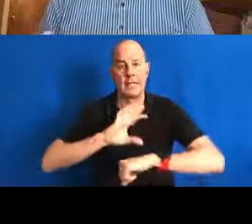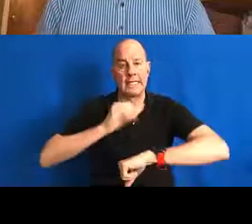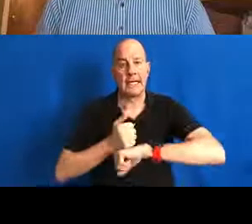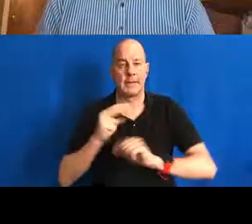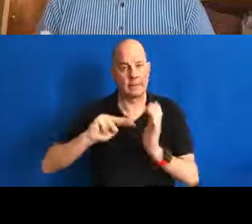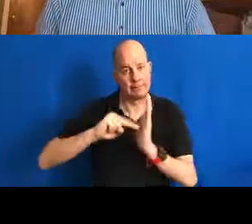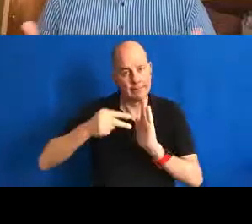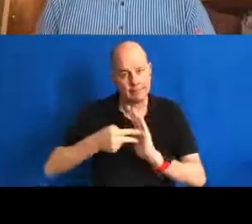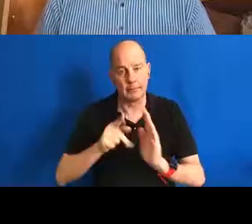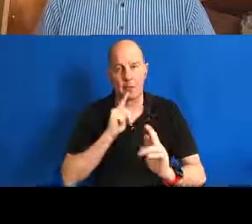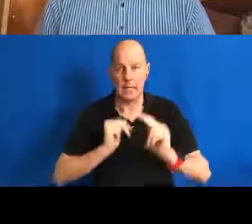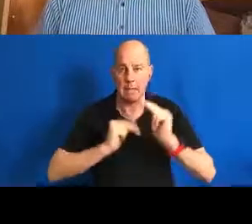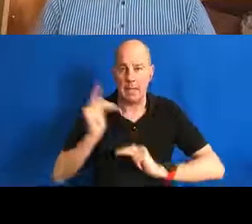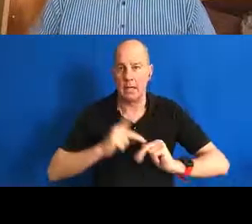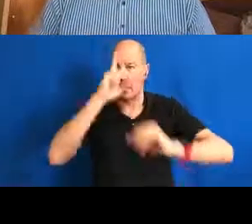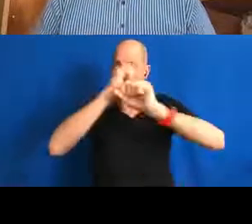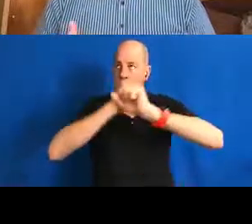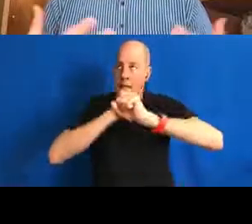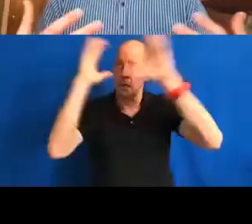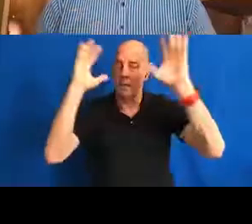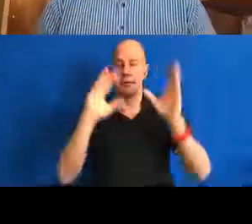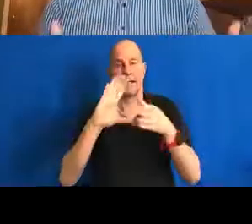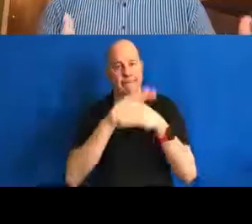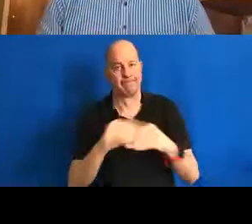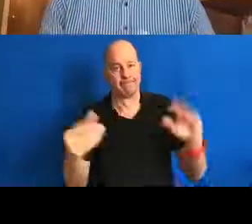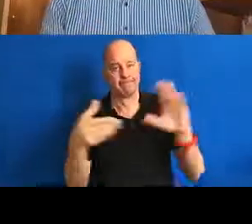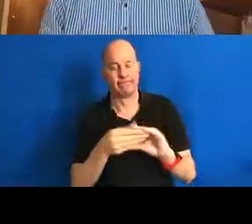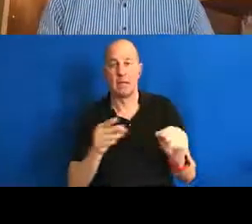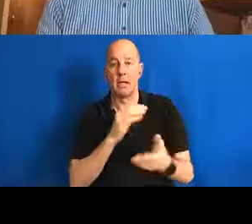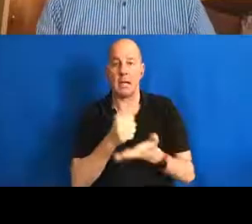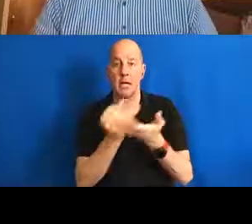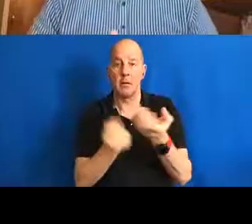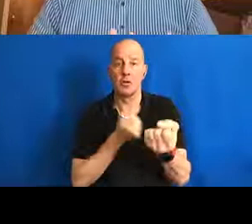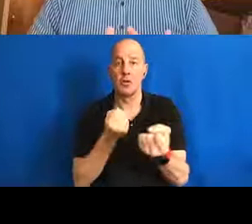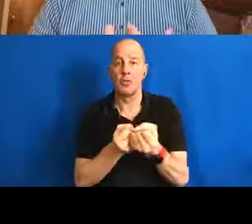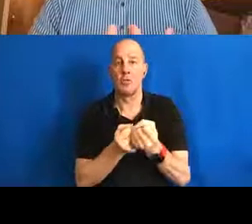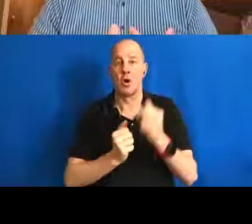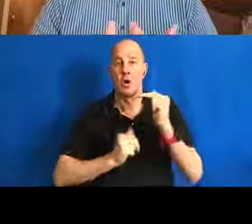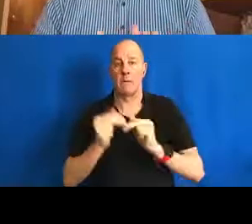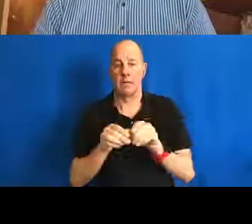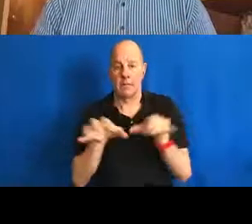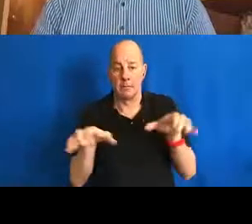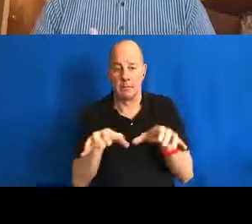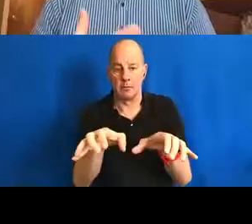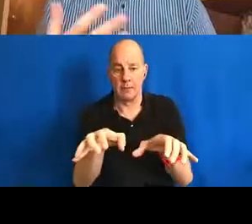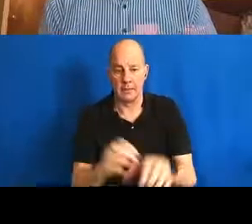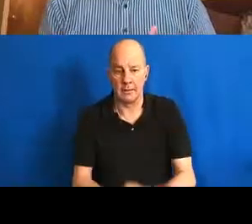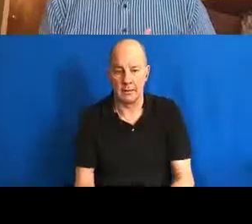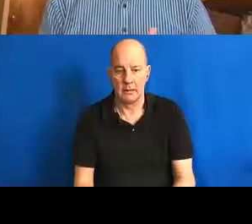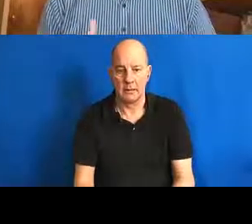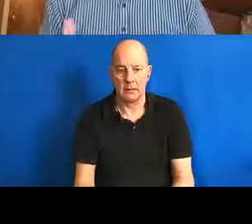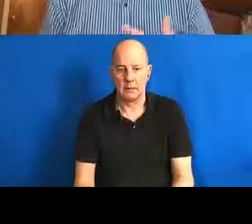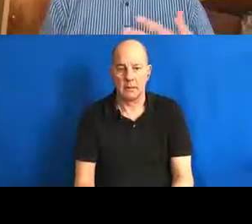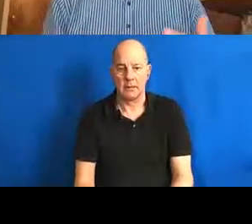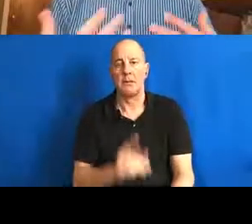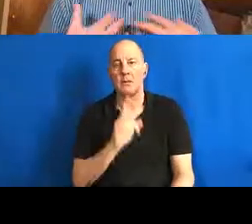to build a visionary narrative and help support building movements that can really start to shift the